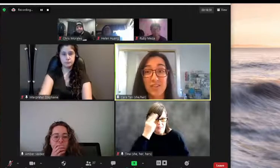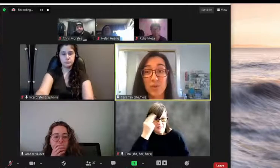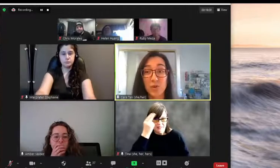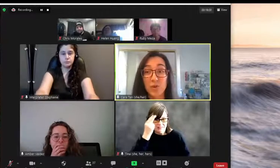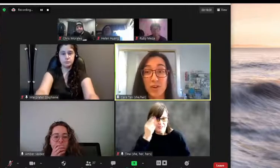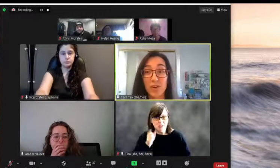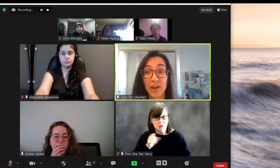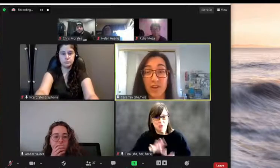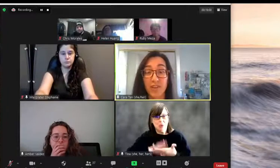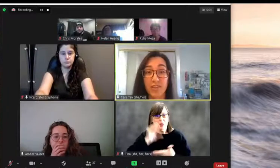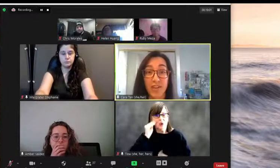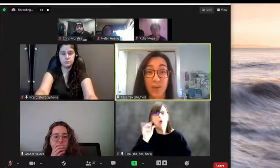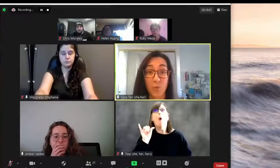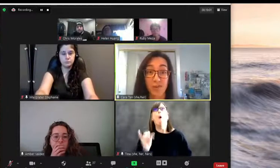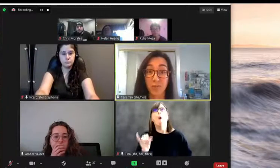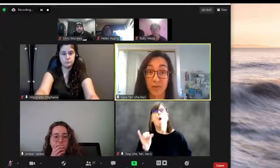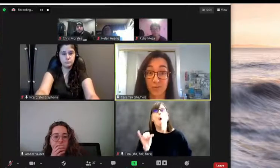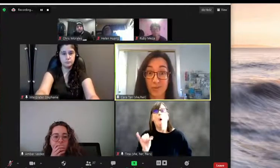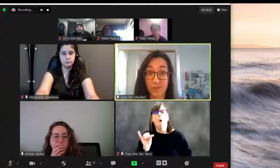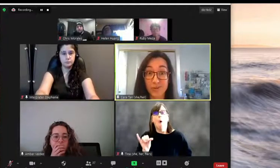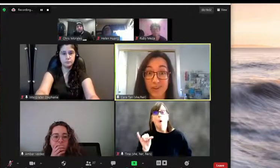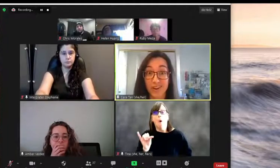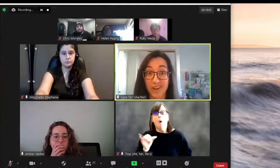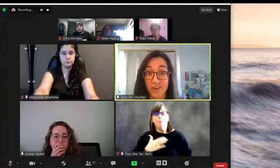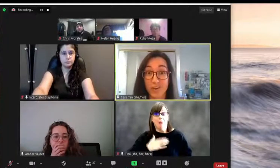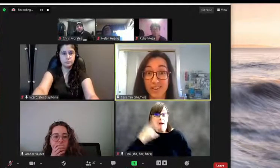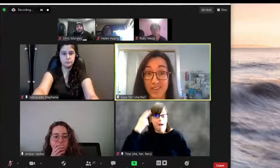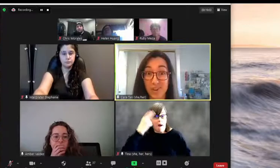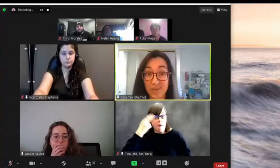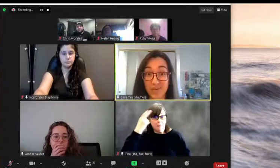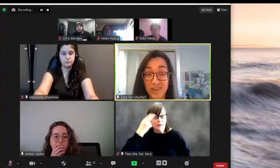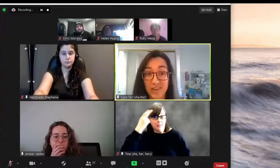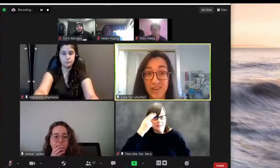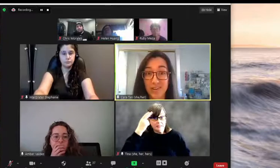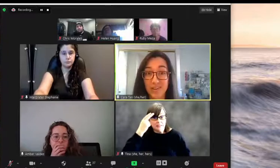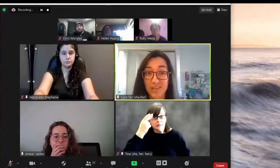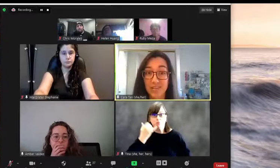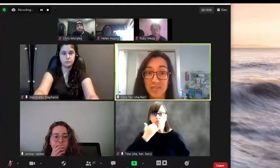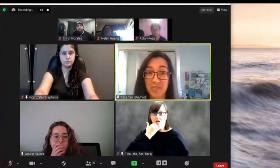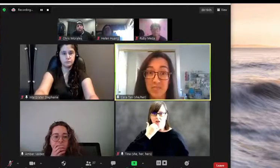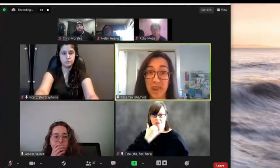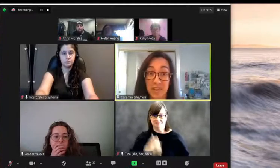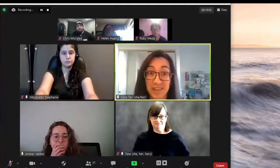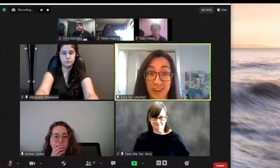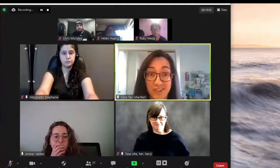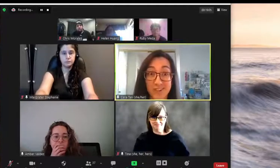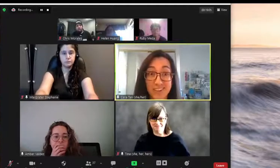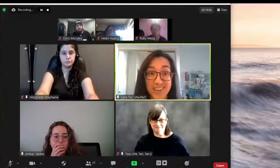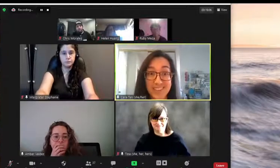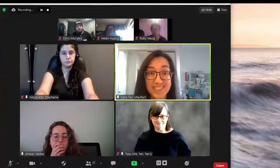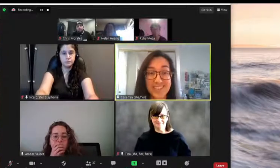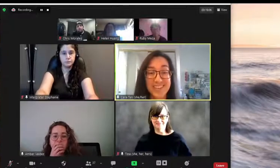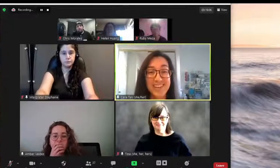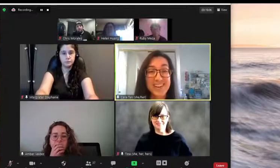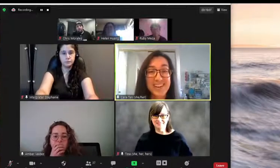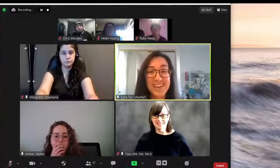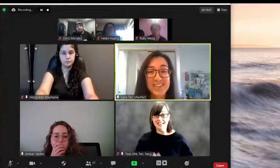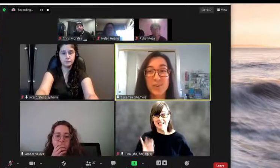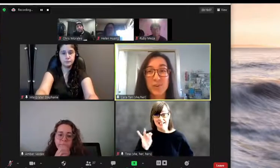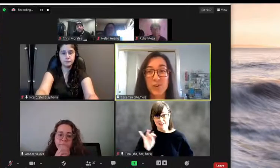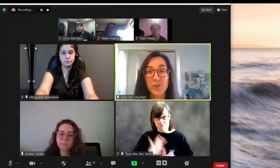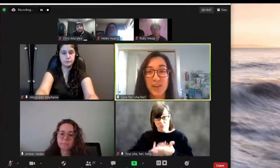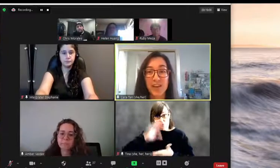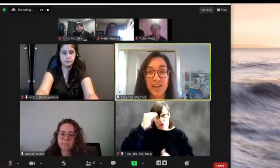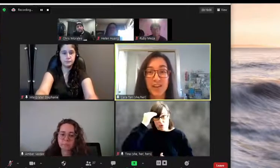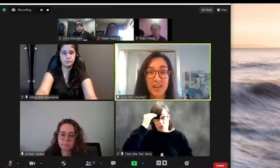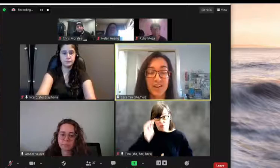chances of you figuring out that that wasn't my rule are really low. Nothing, actually, you know. So